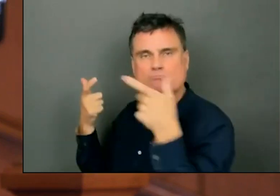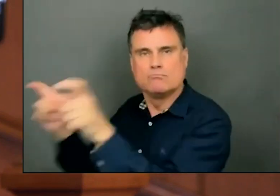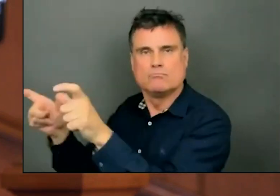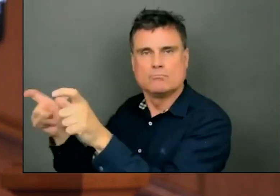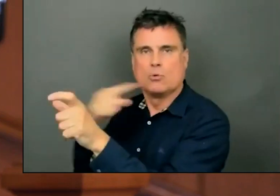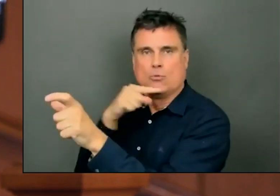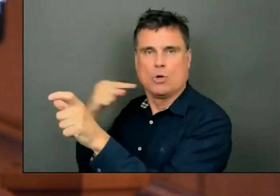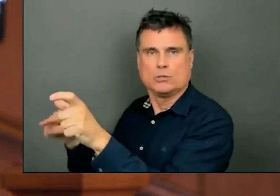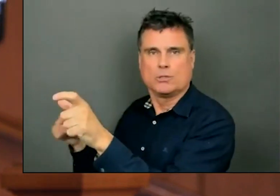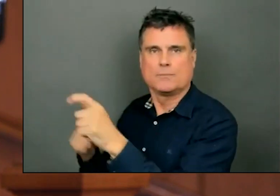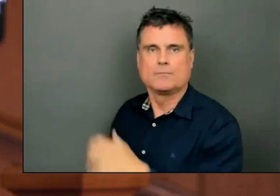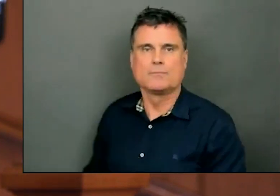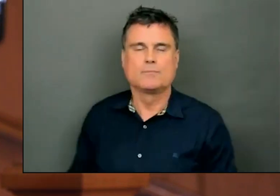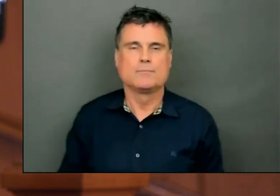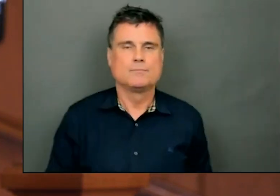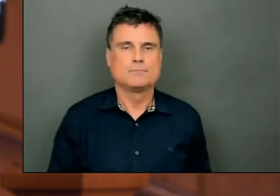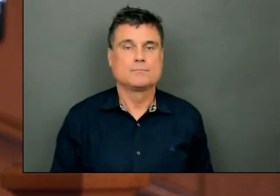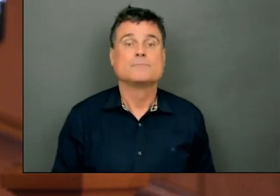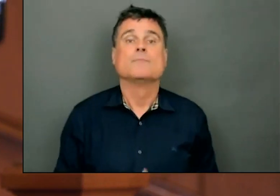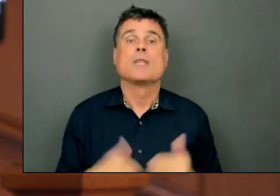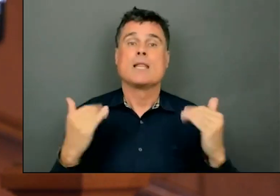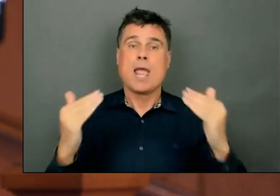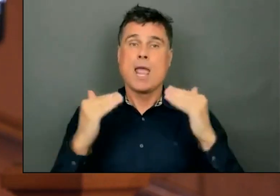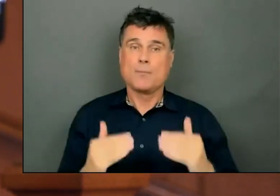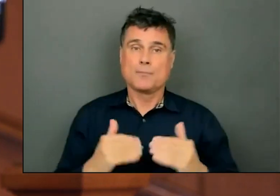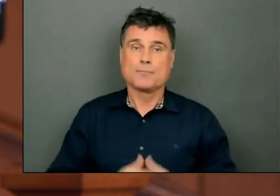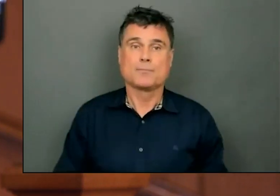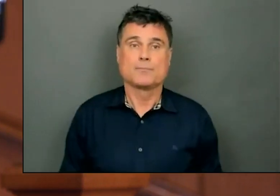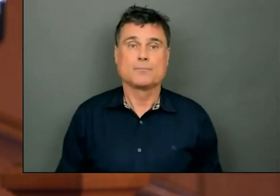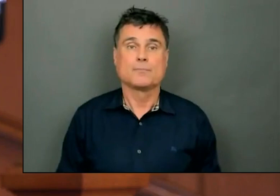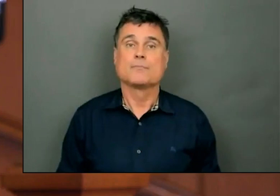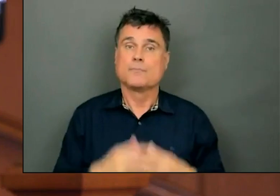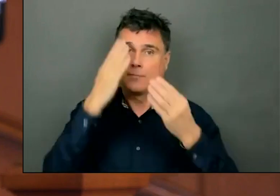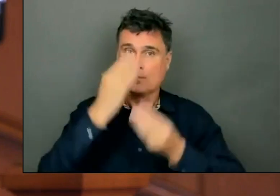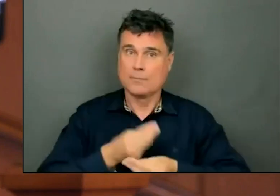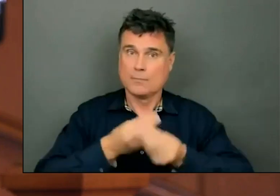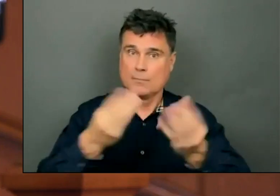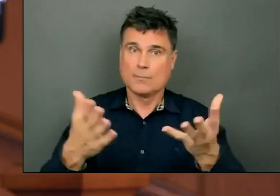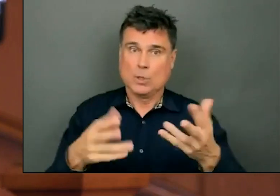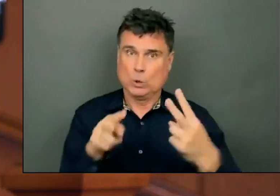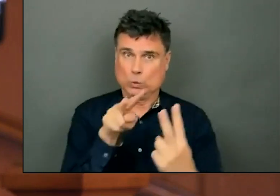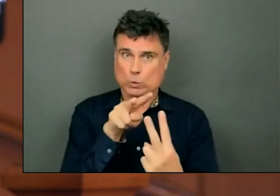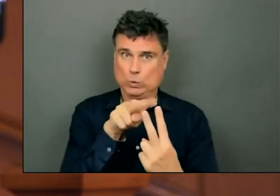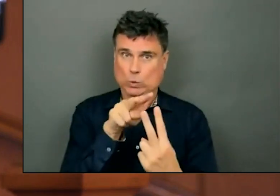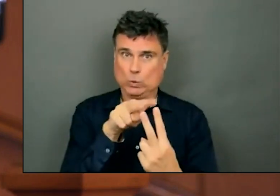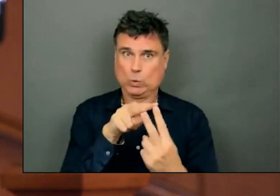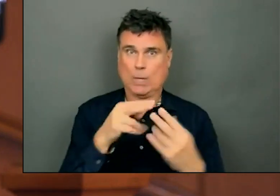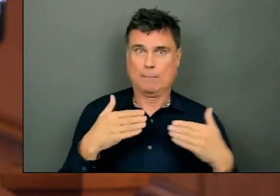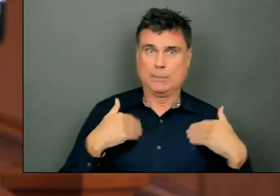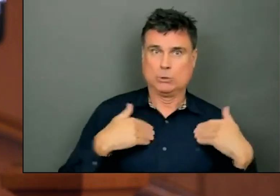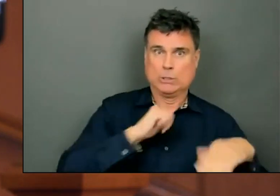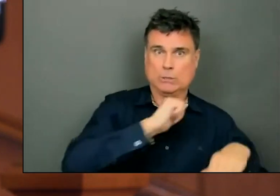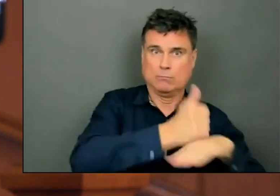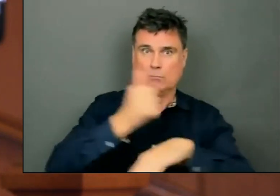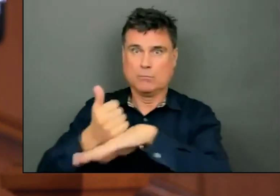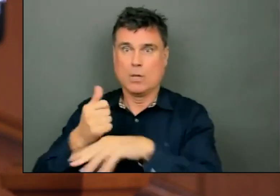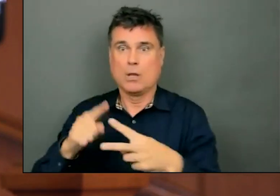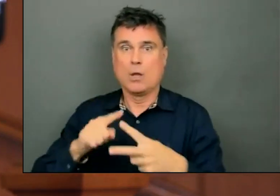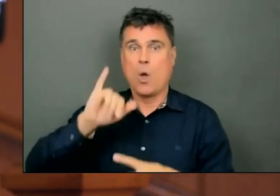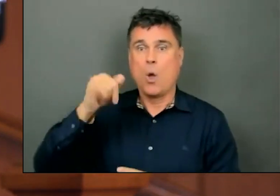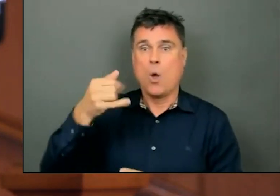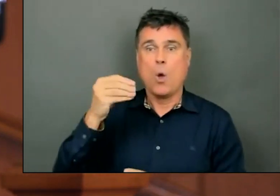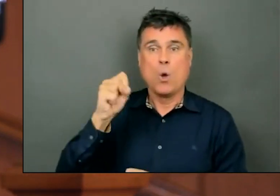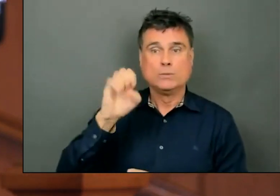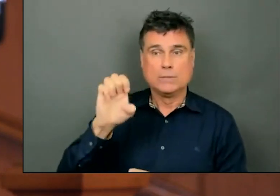substance of today's announcement, which was the appointment of two ministers. I've appointed Josie Osborne to be the first Minister of Land,